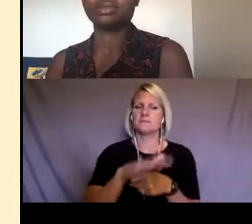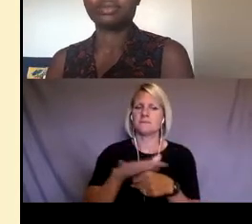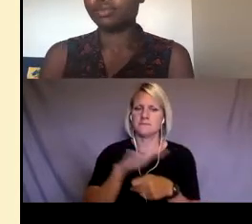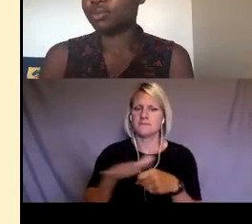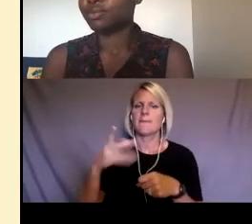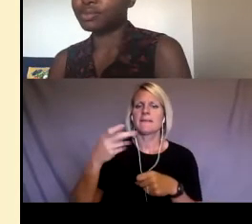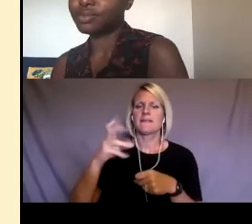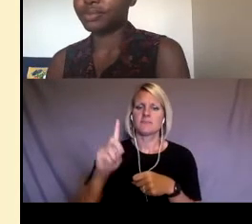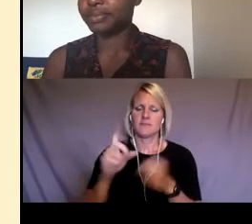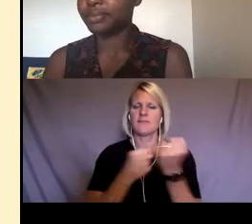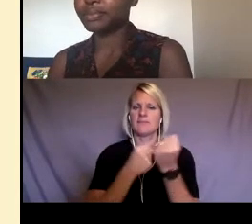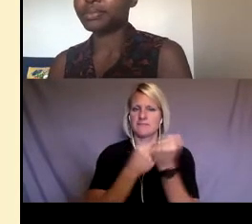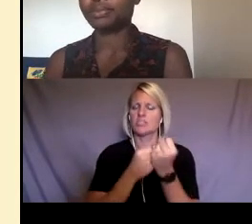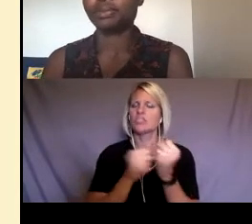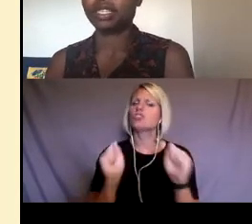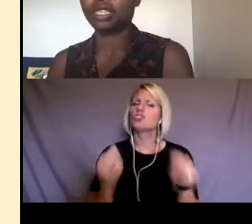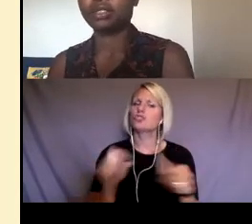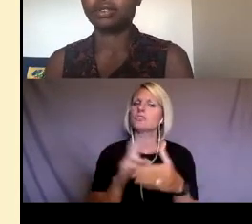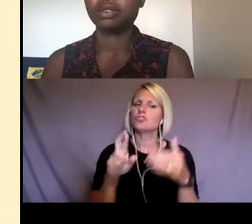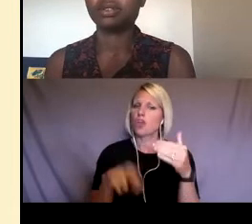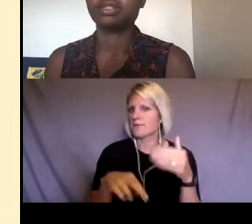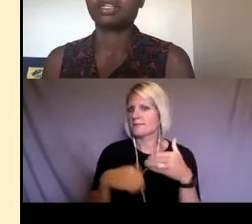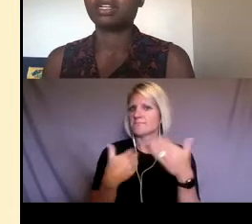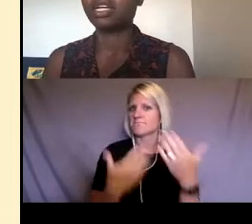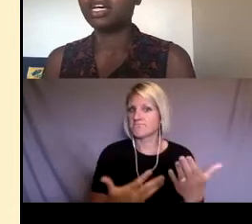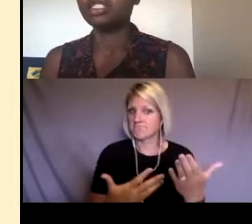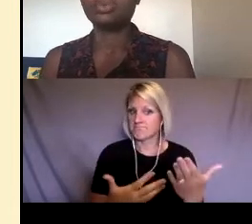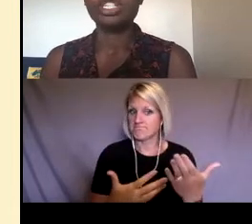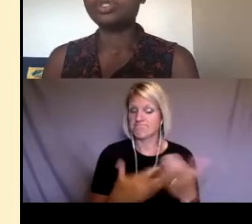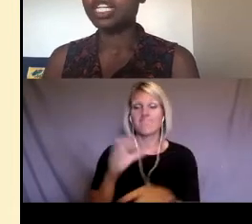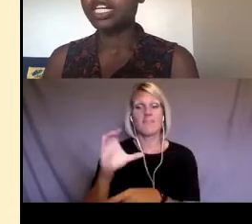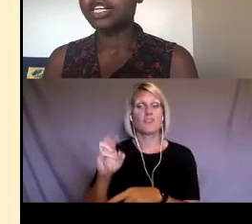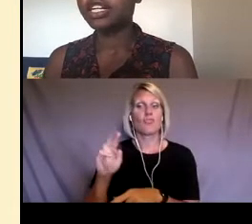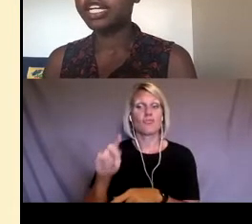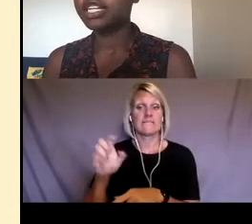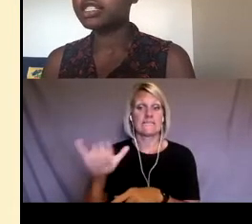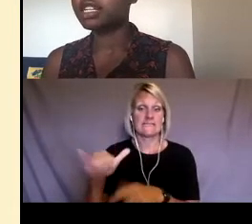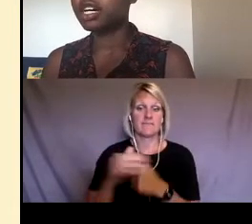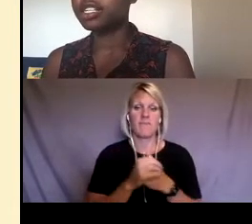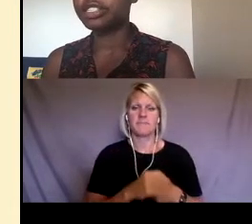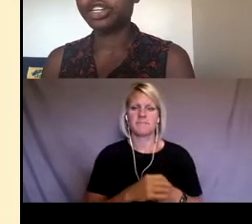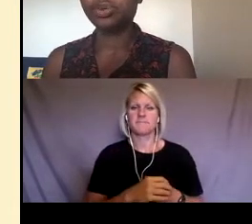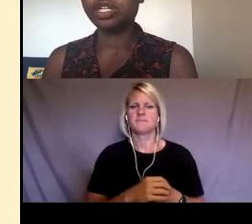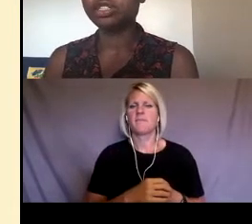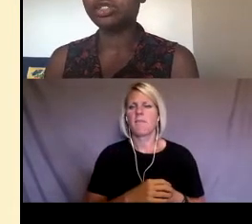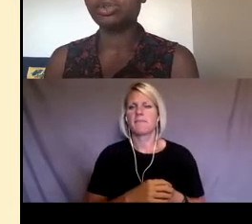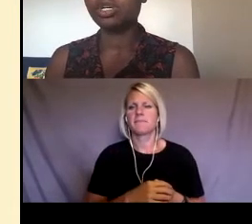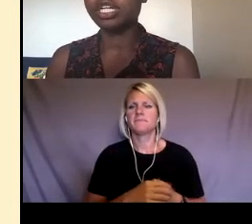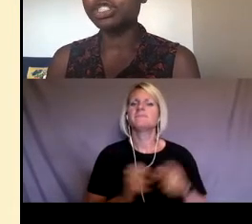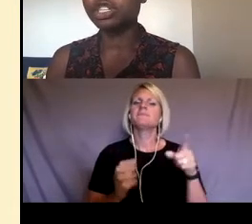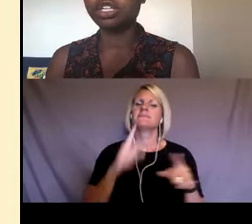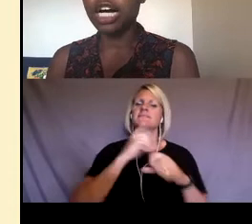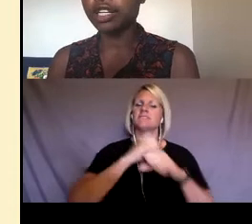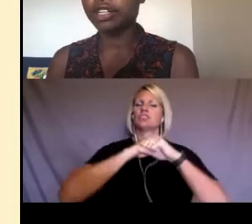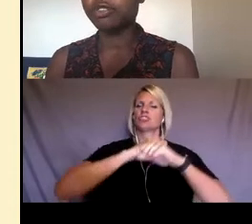result in. And this is Courtney. Take it away. So what you see here is a secure